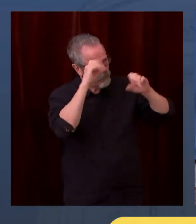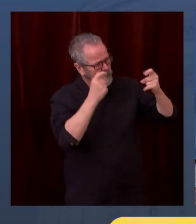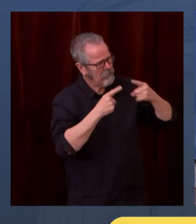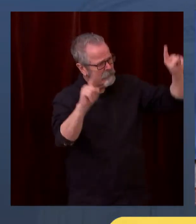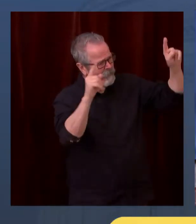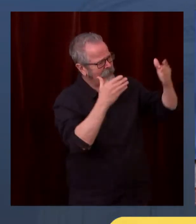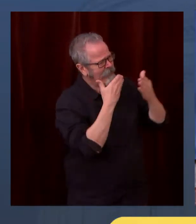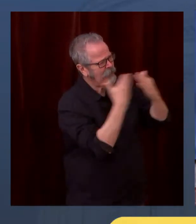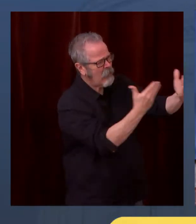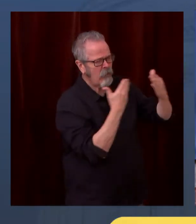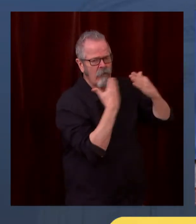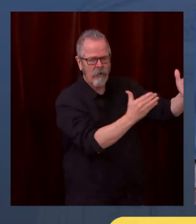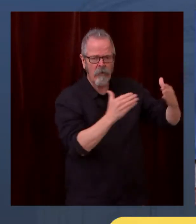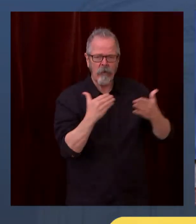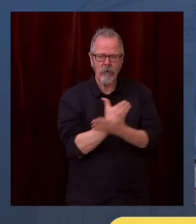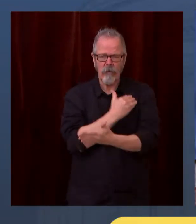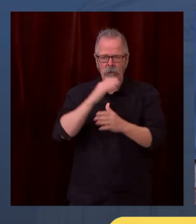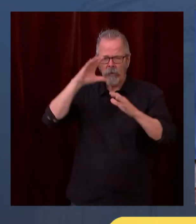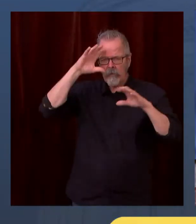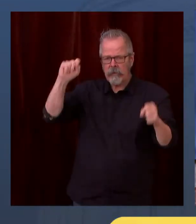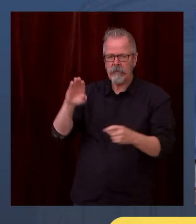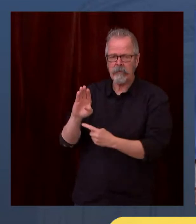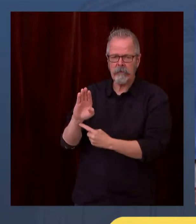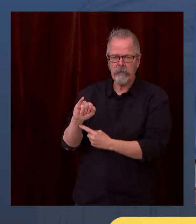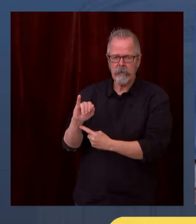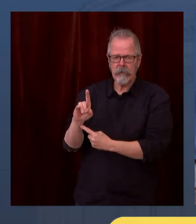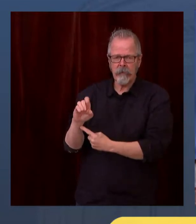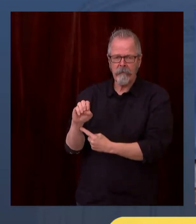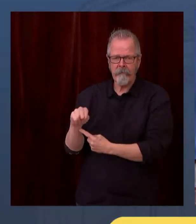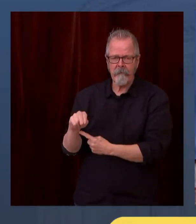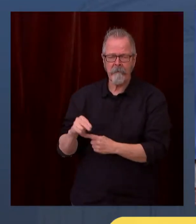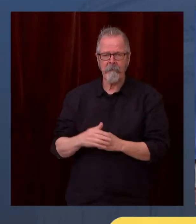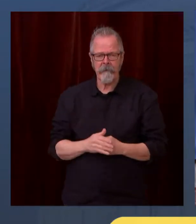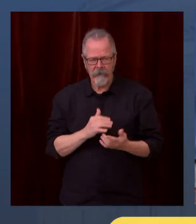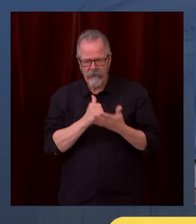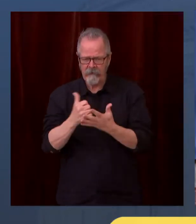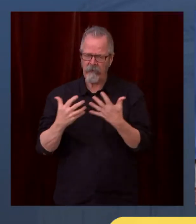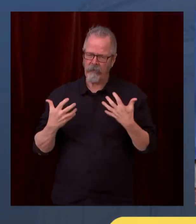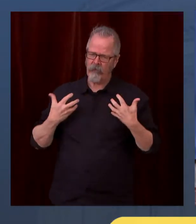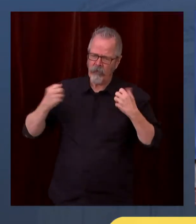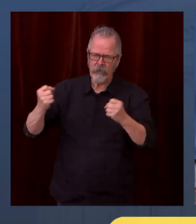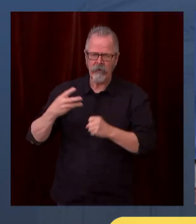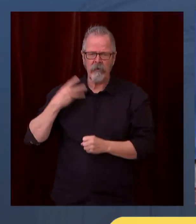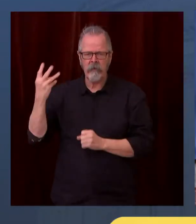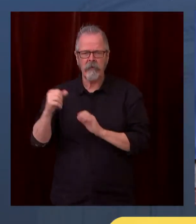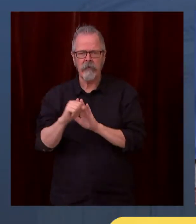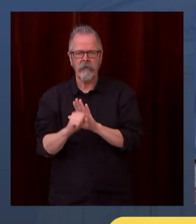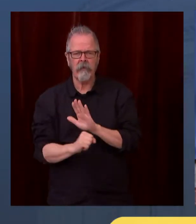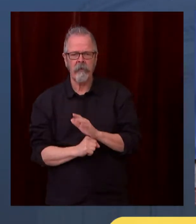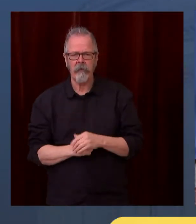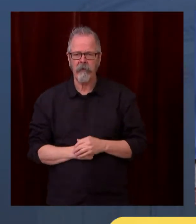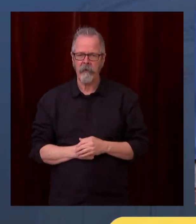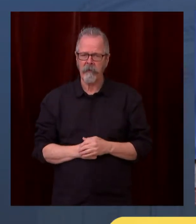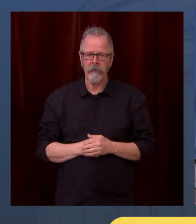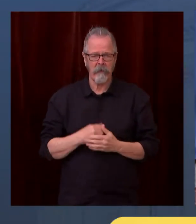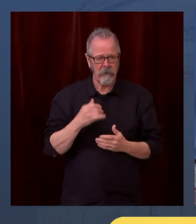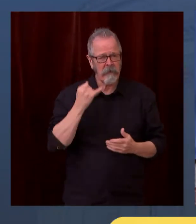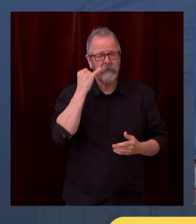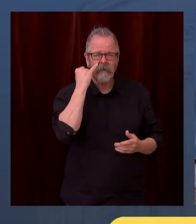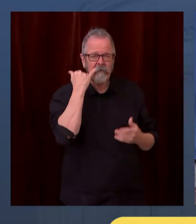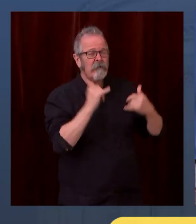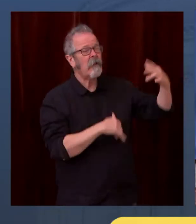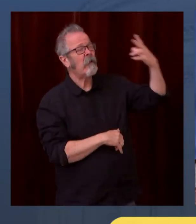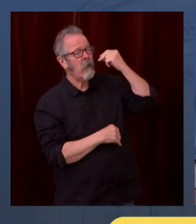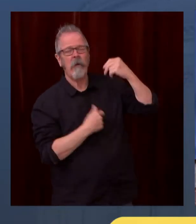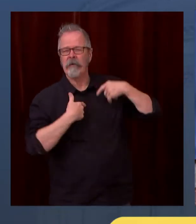get back on the road to recovery. Now that didn't stop us. We have been working with these communities already to help them. I had a call